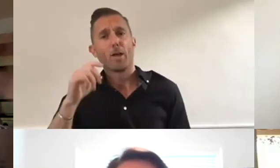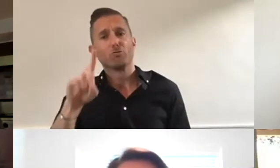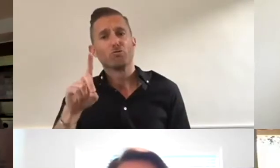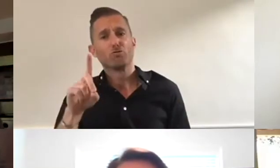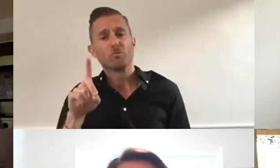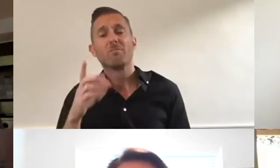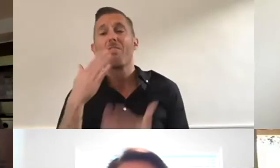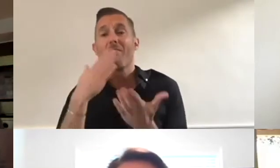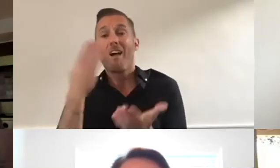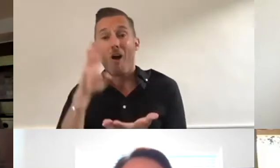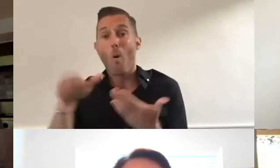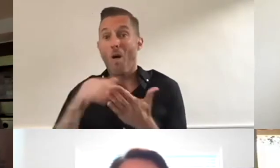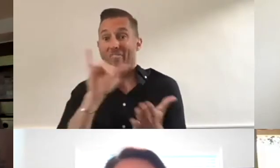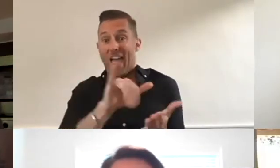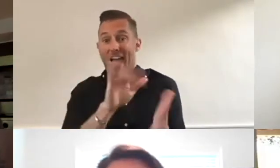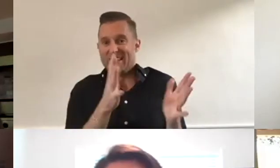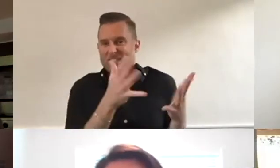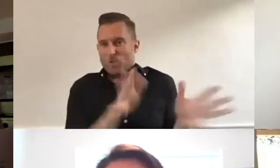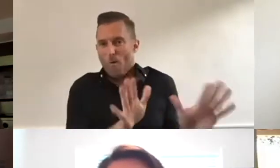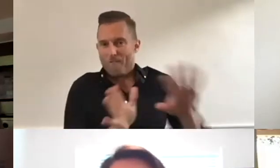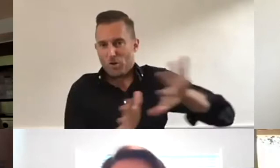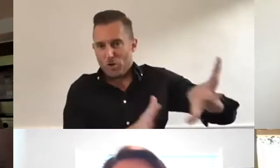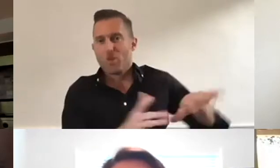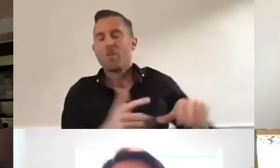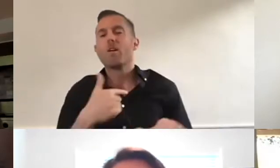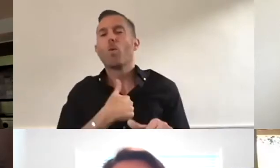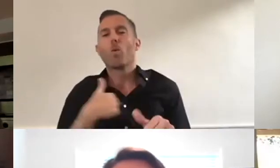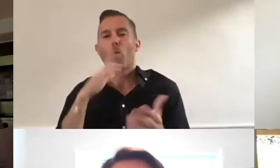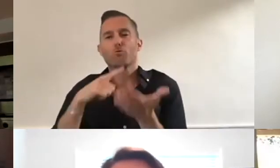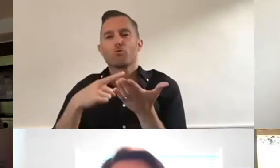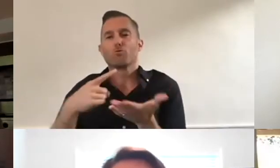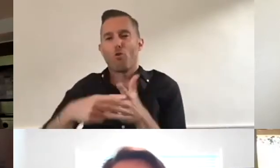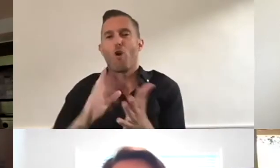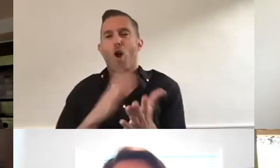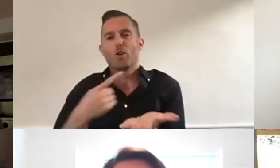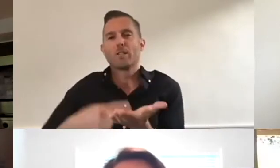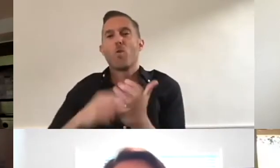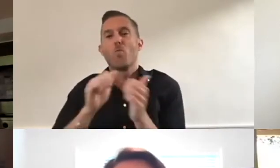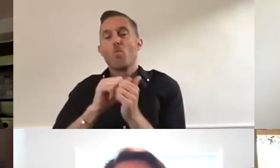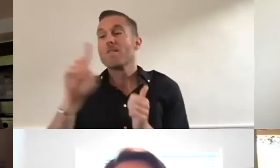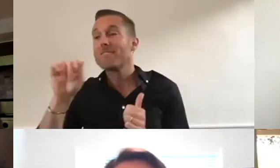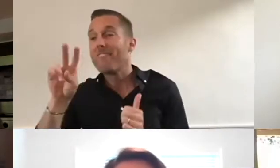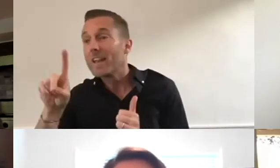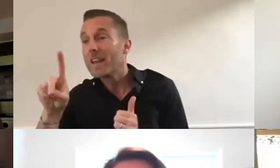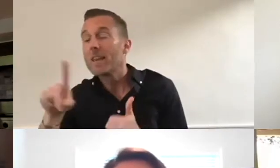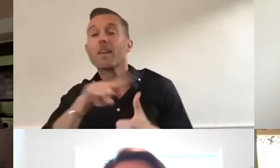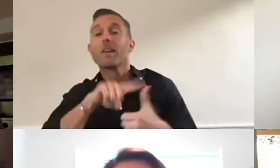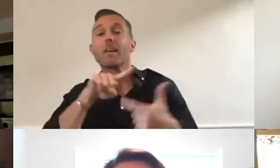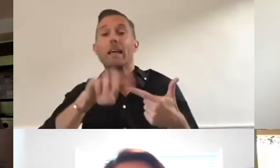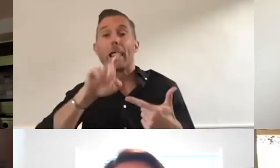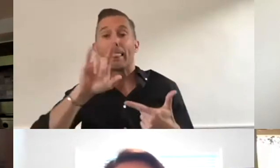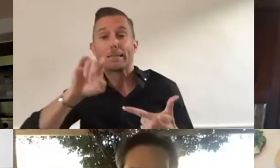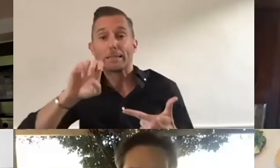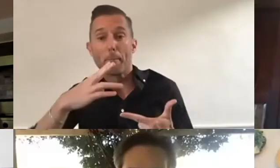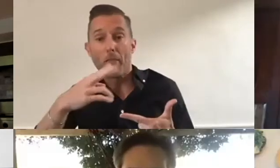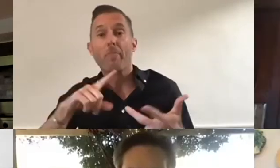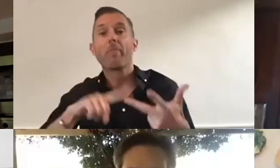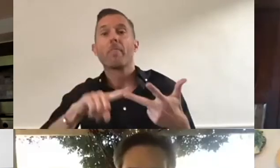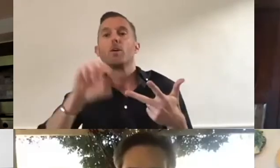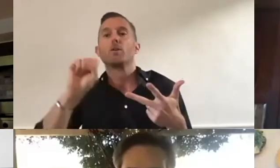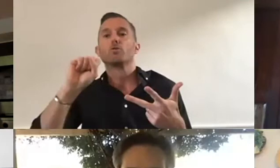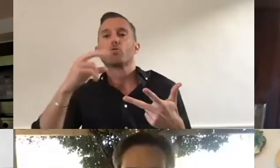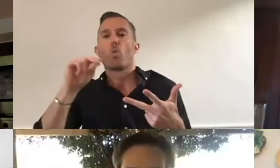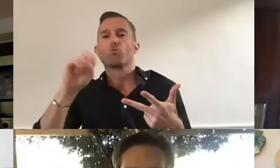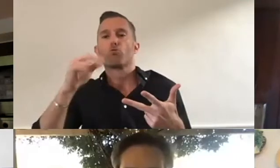that is over. We're going to start our discussion with David, Elisabeth, and Shoshannah. All three of you are proof that